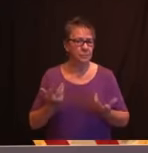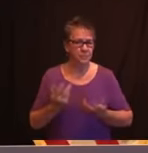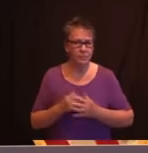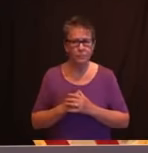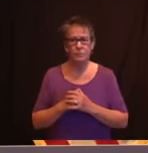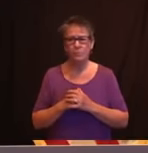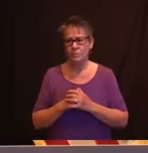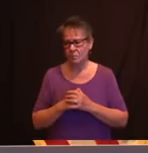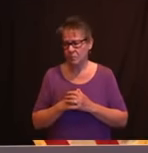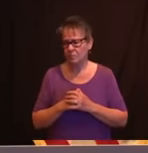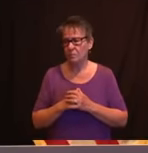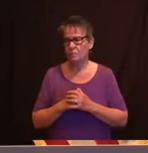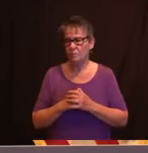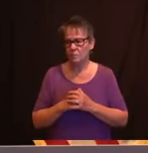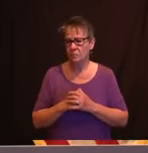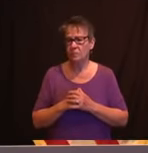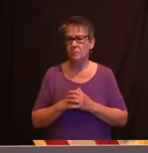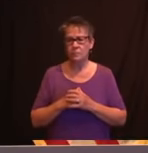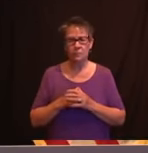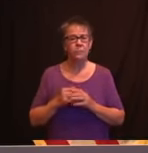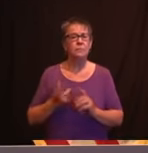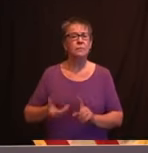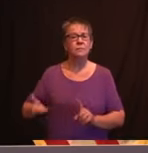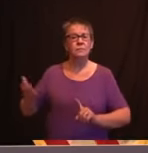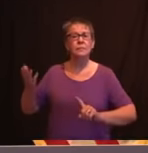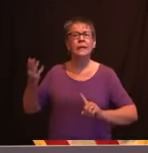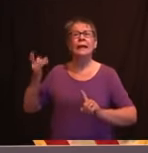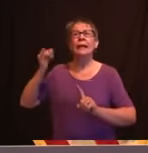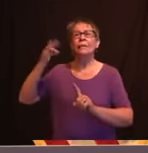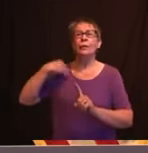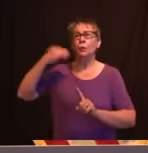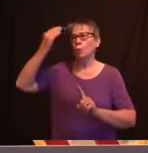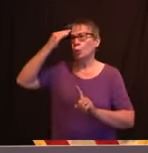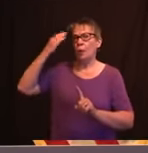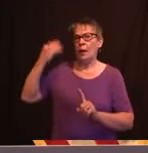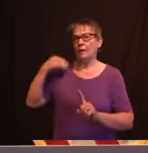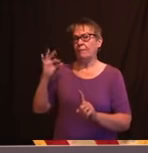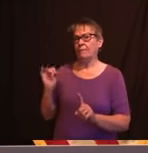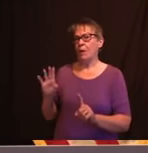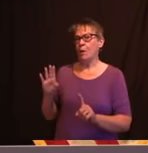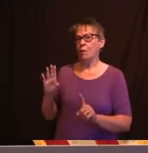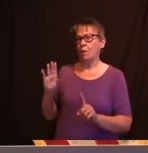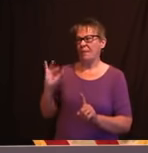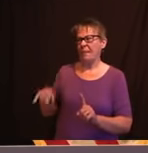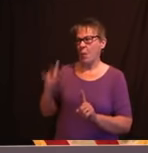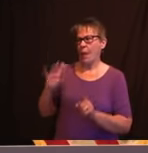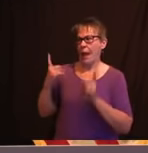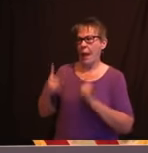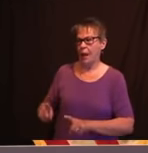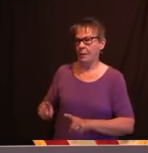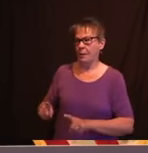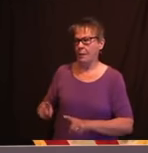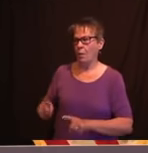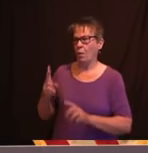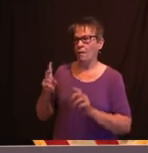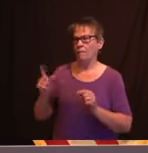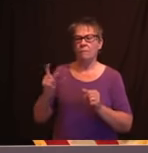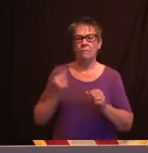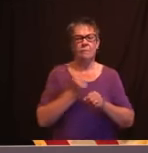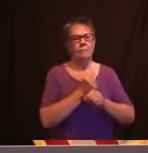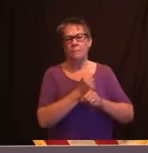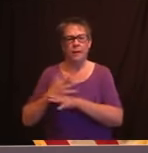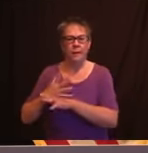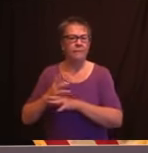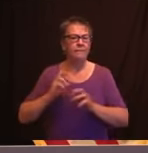know today, there's no question we would have, I'm sure, done things